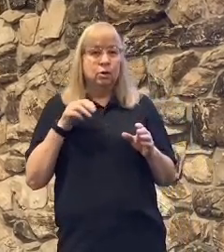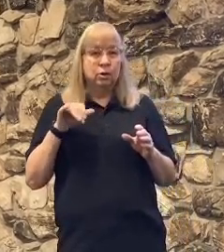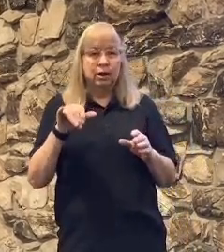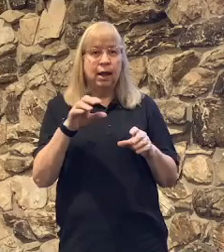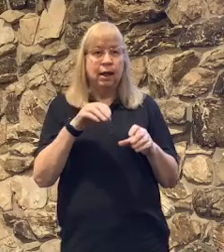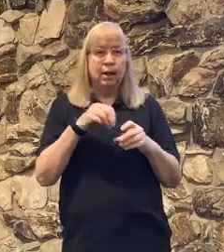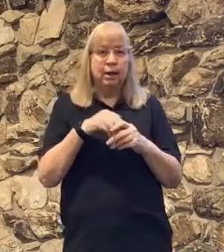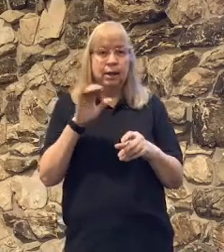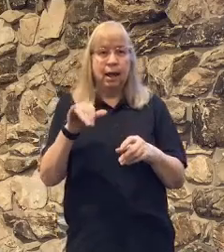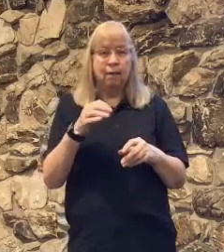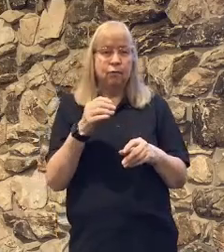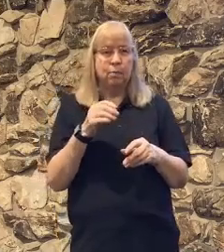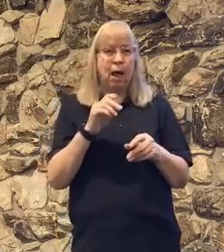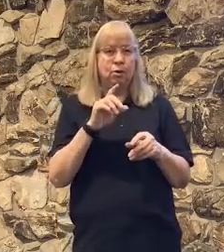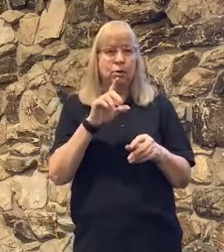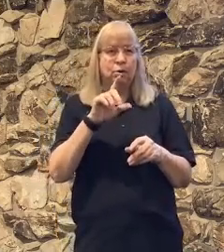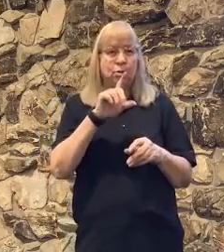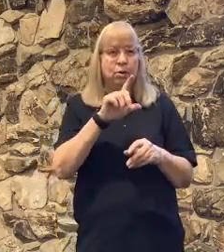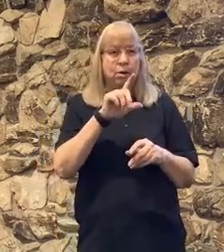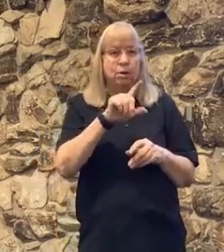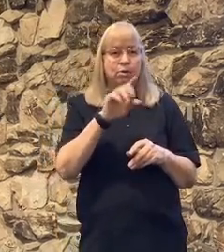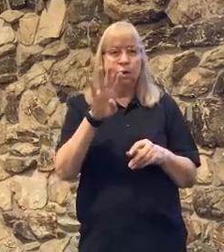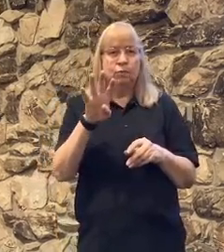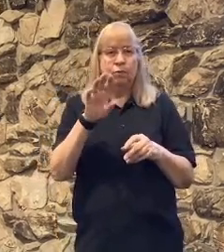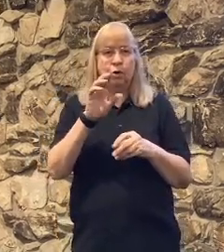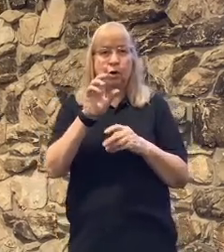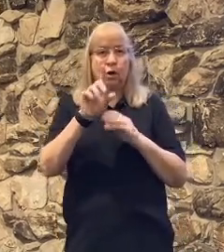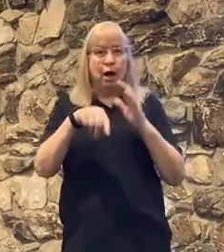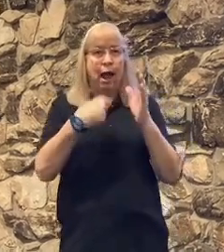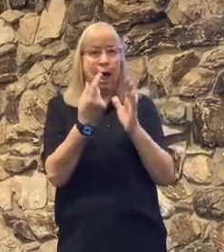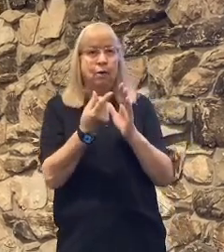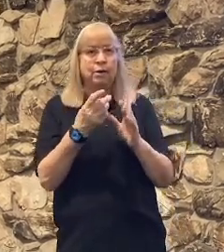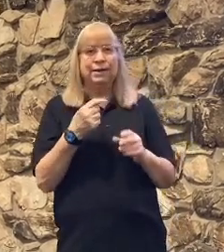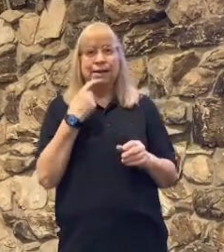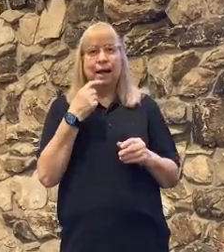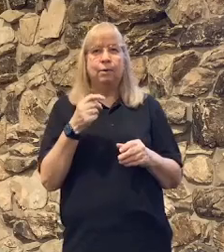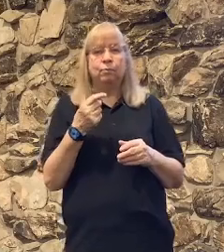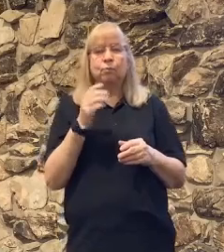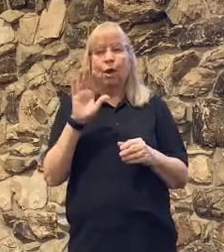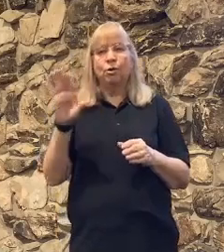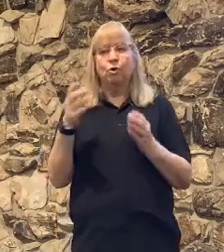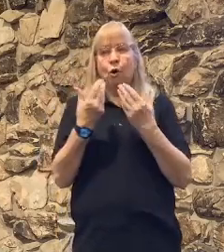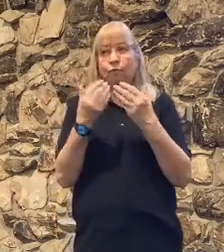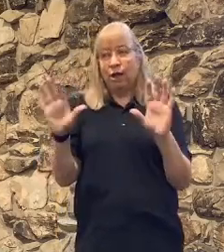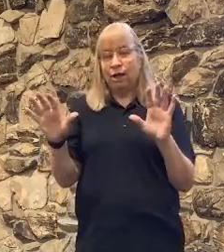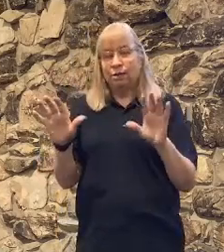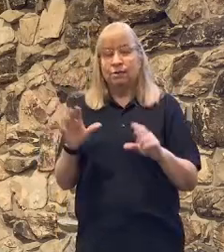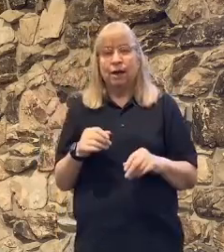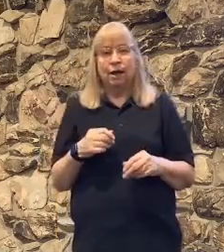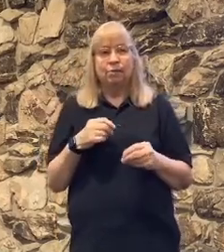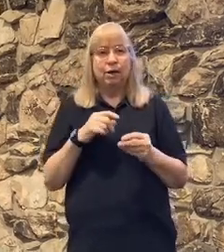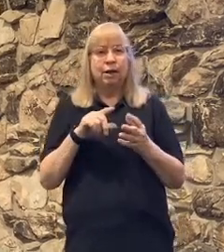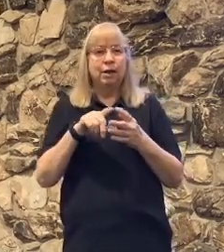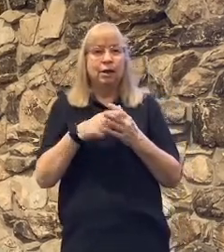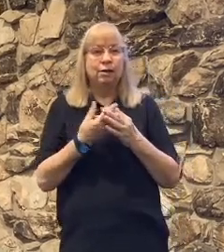hours. And then she'll say, "That's it, you're done." And we start counting the